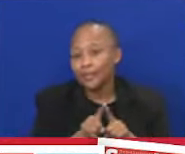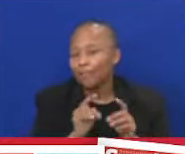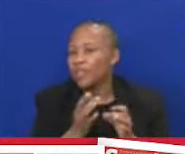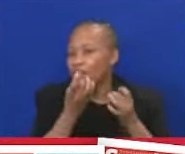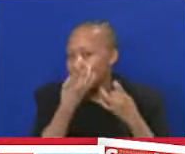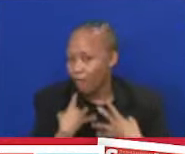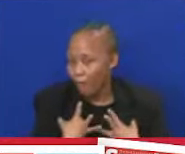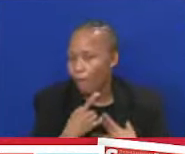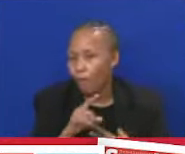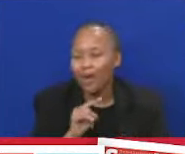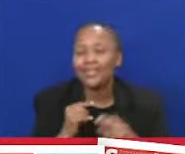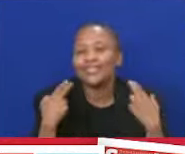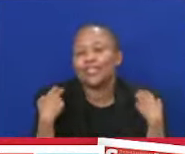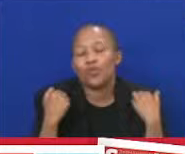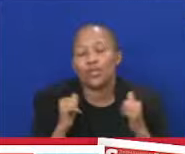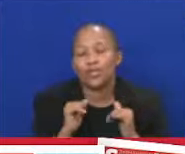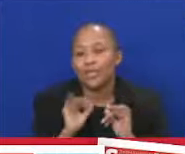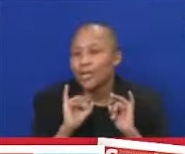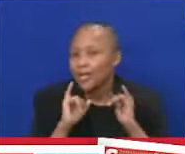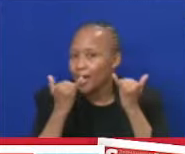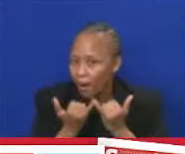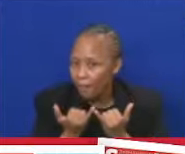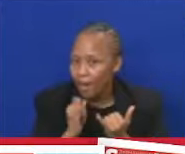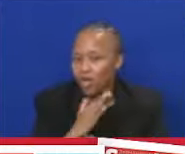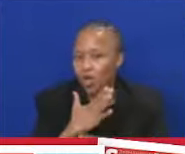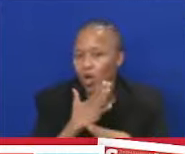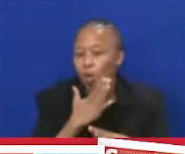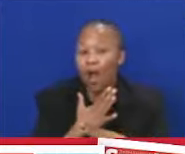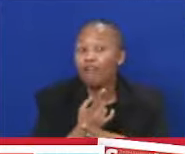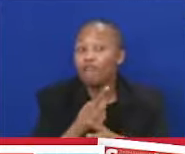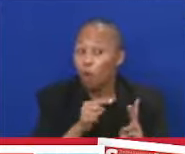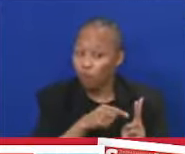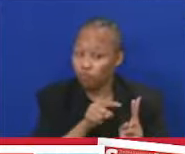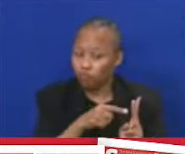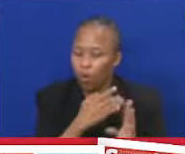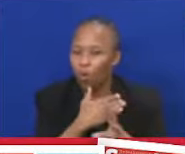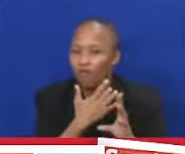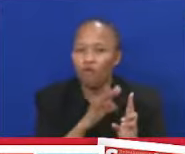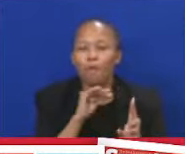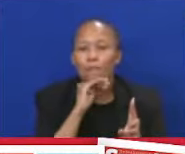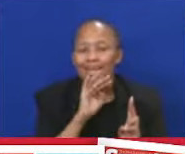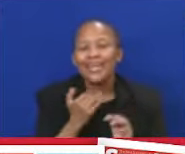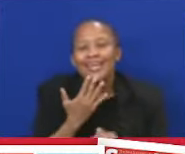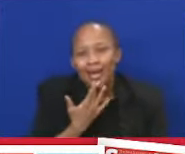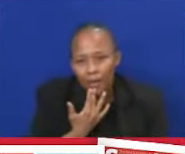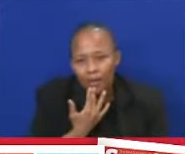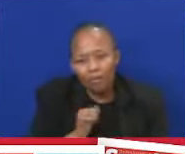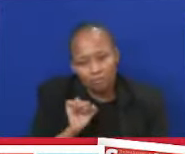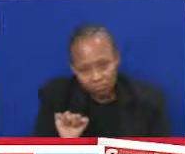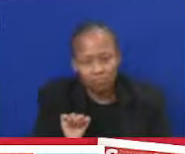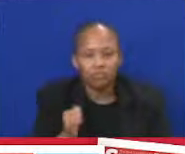for belonged to Mr. Vusimusi Madlanga.